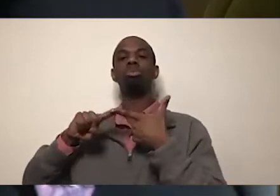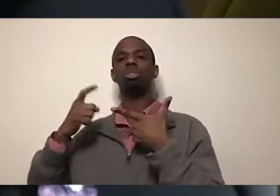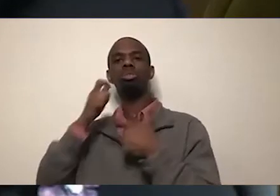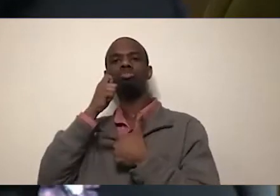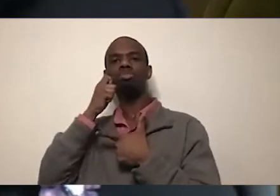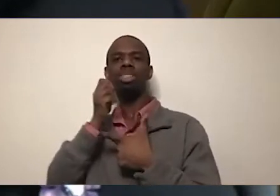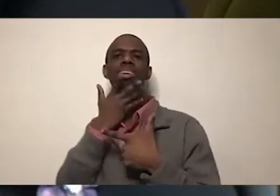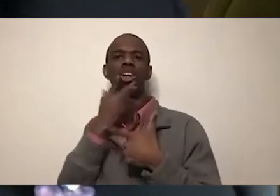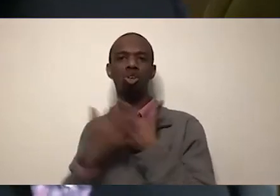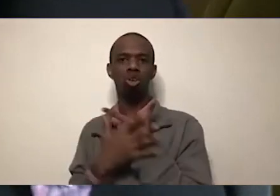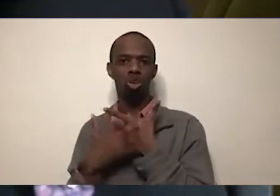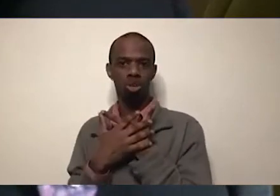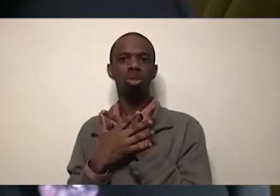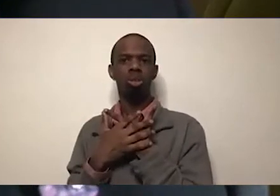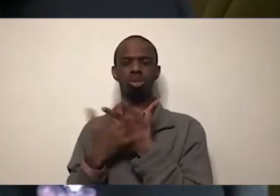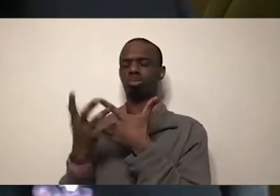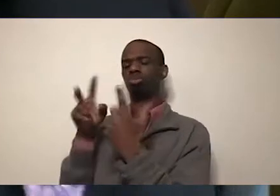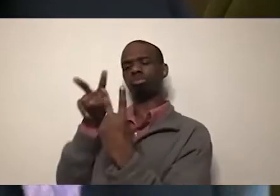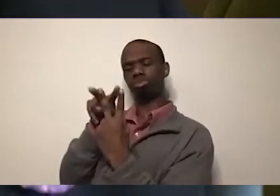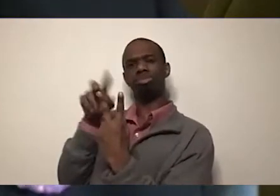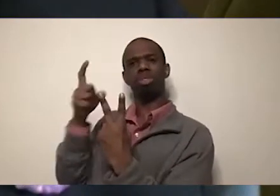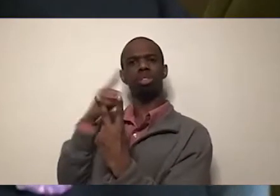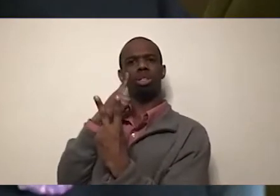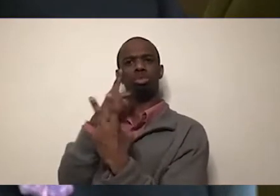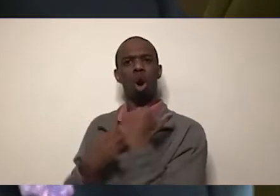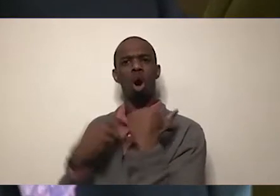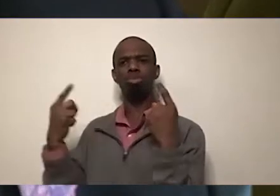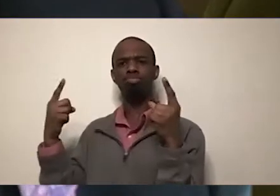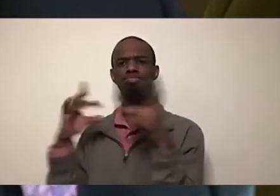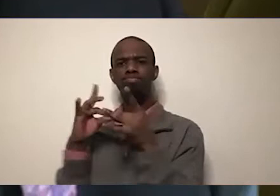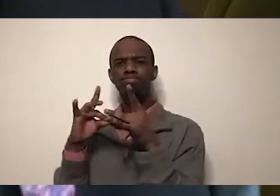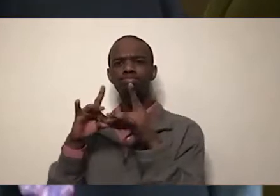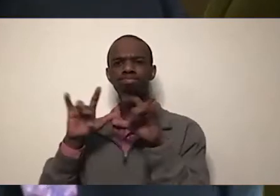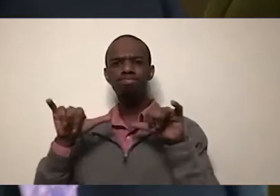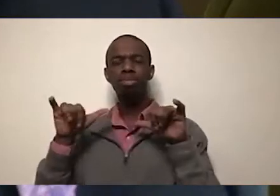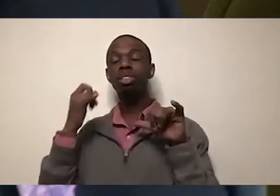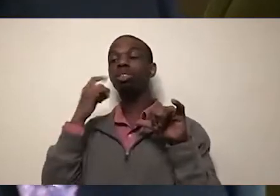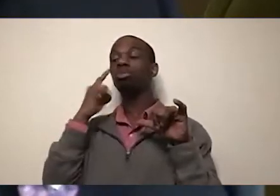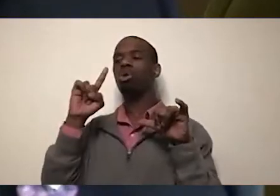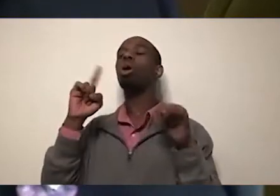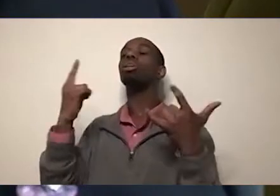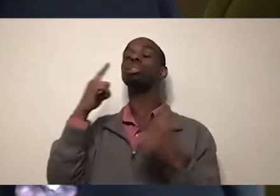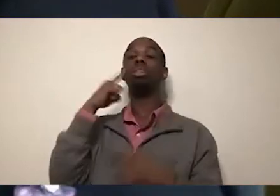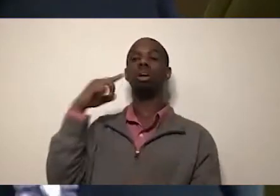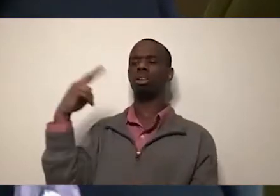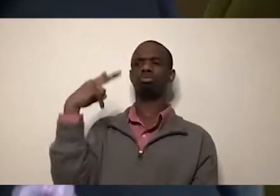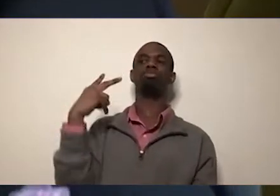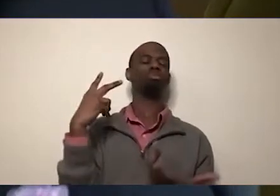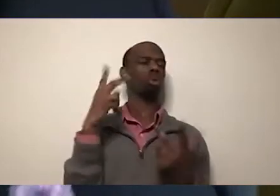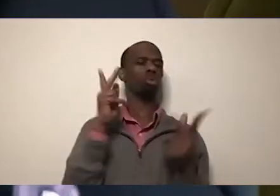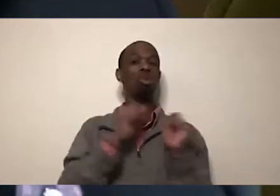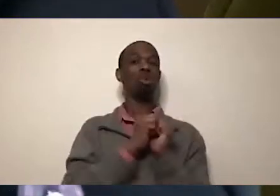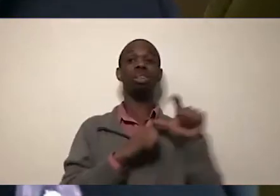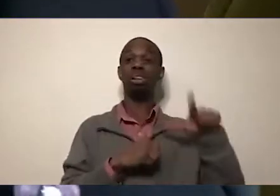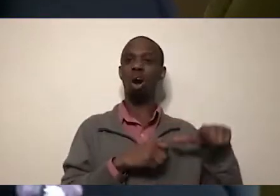low intelligence often have it because they have inherited from their parents, and that in people of color, African Americans,